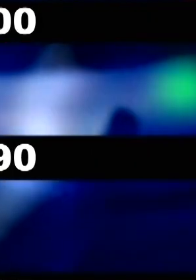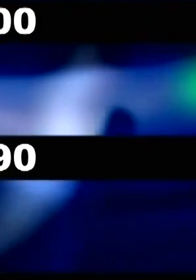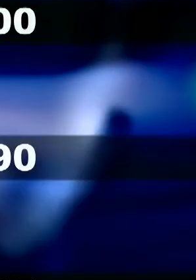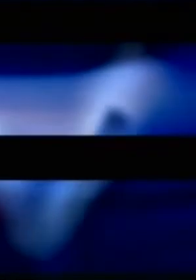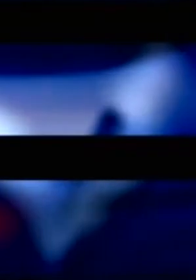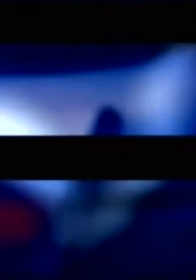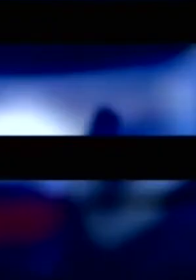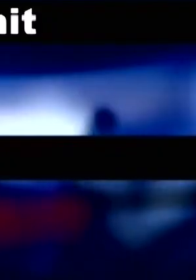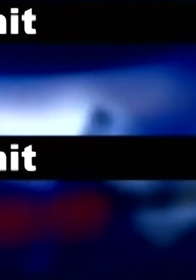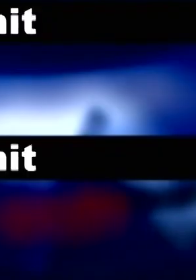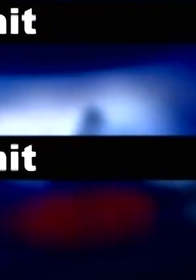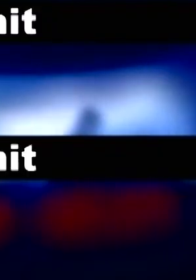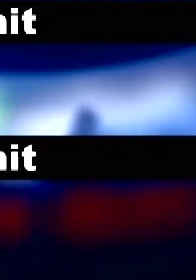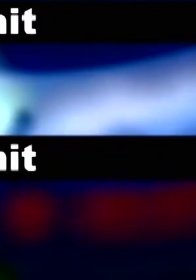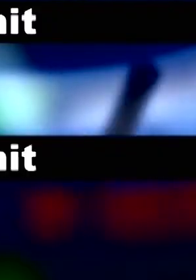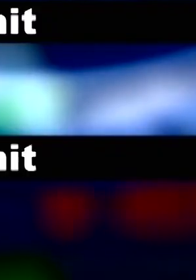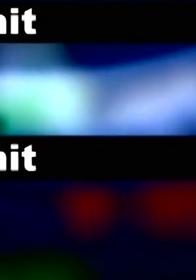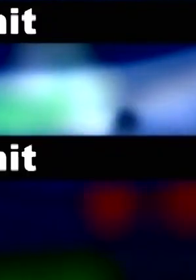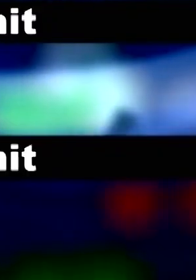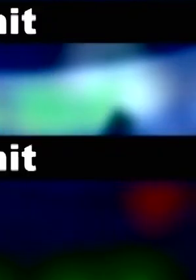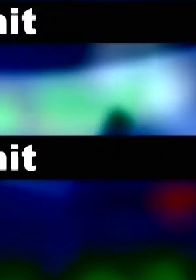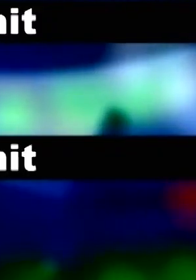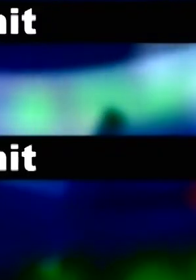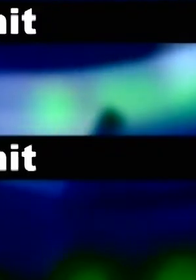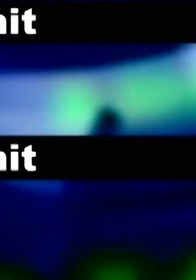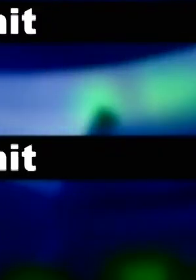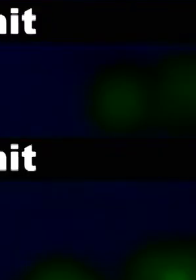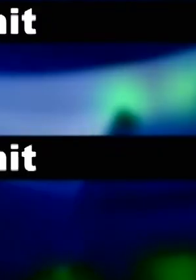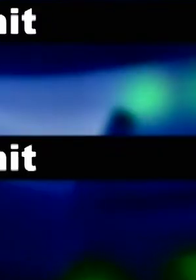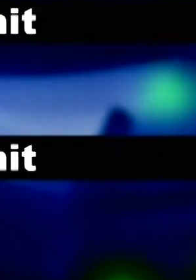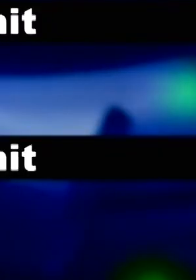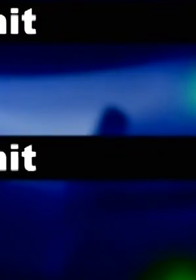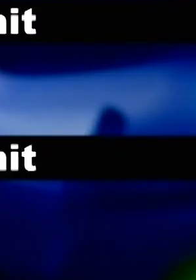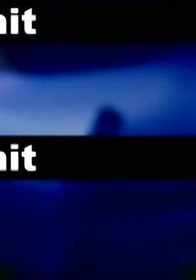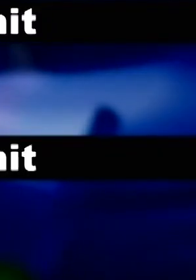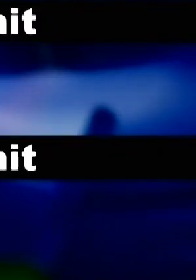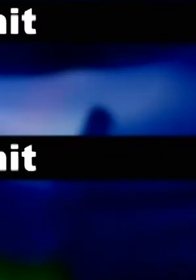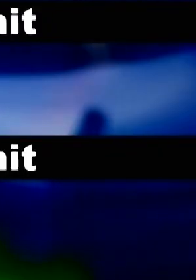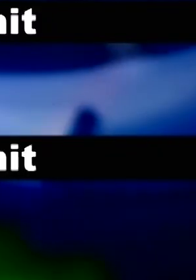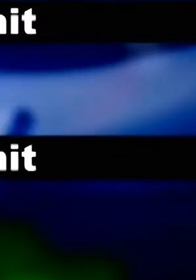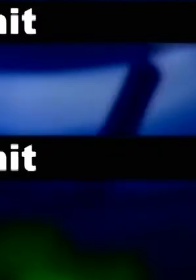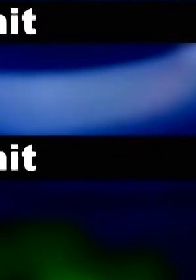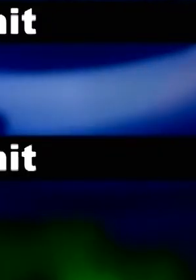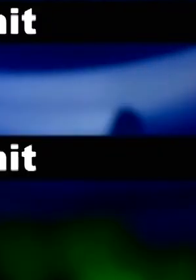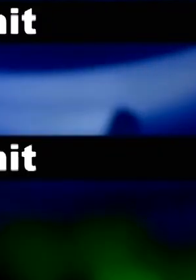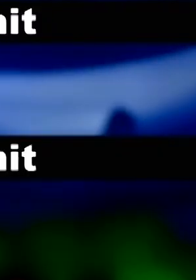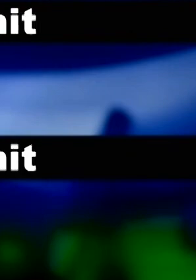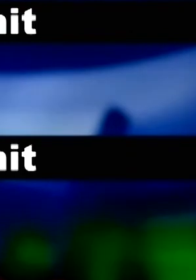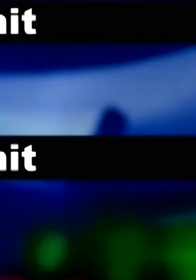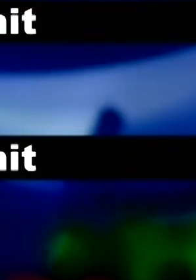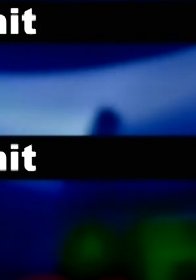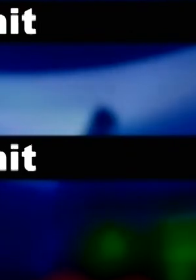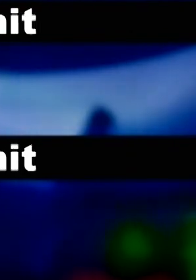$1,378,688. And here in Barbados, Cave Shepherd & Company Limited was the volume leader, trading